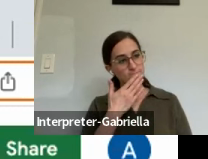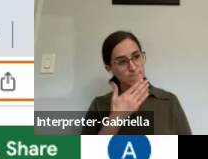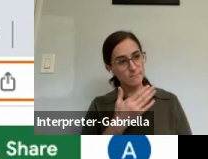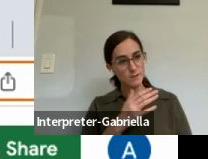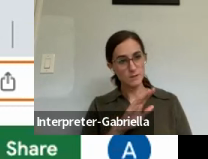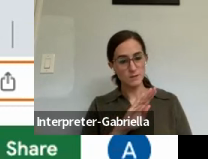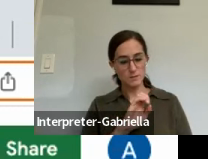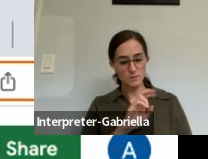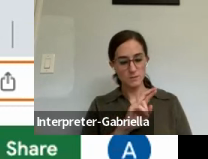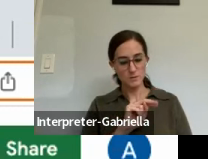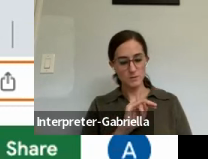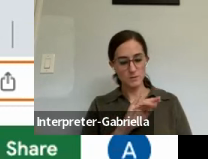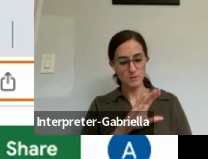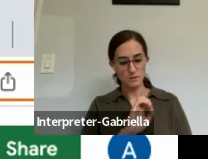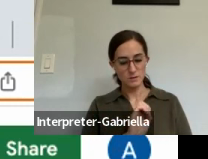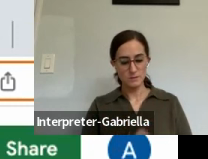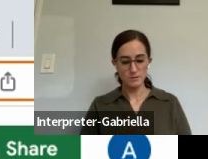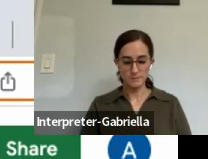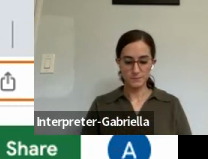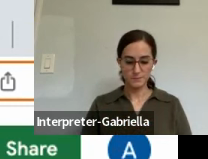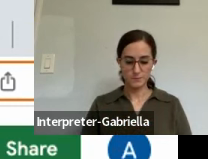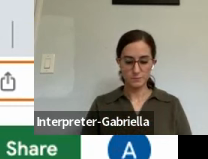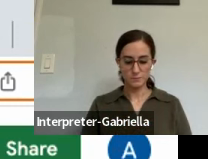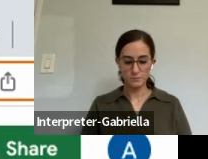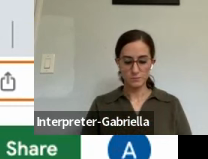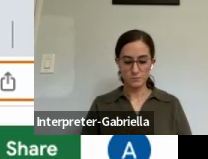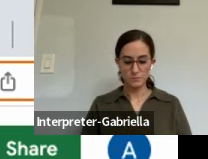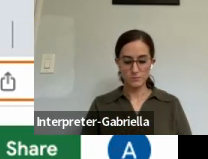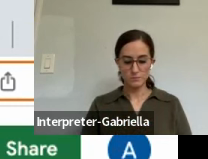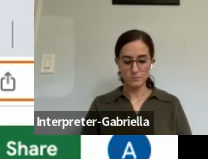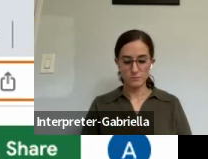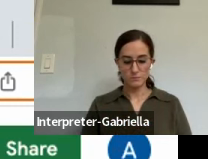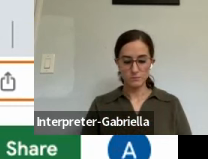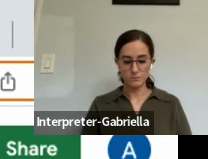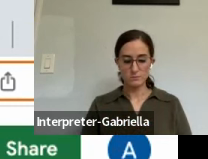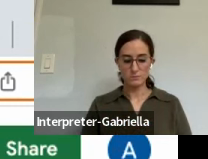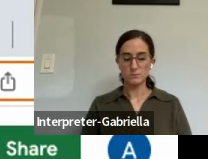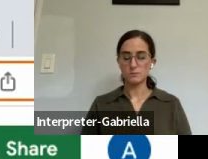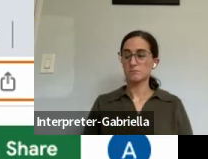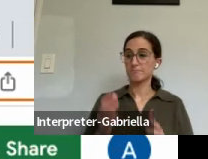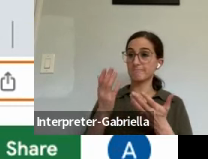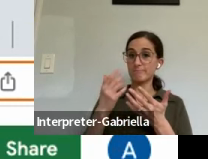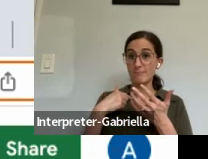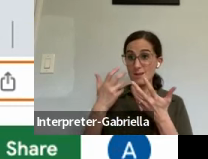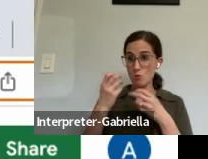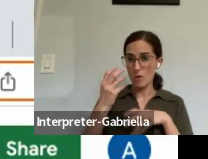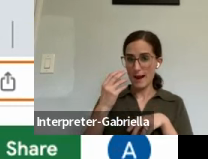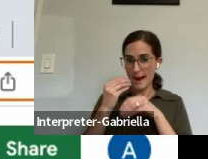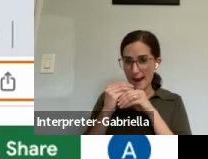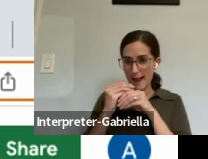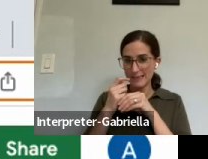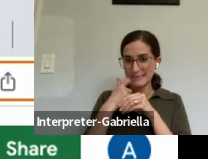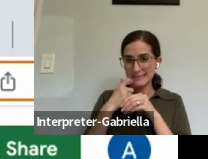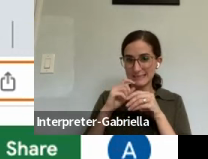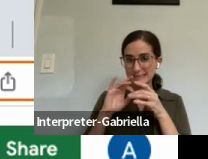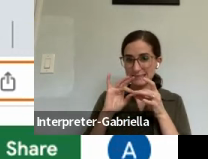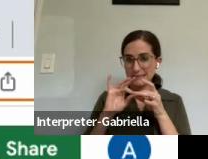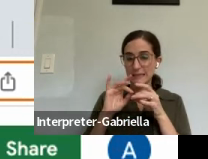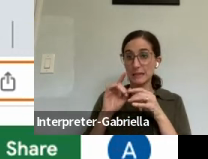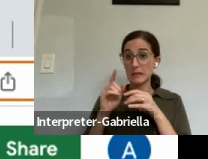And Rachel. Yeah, just to add to what Berenice said, there is some